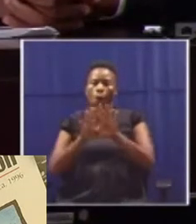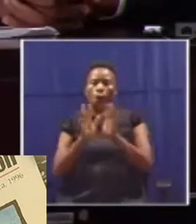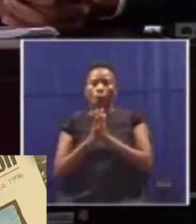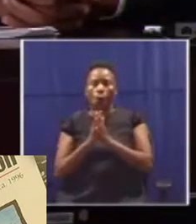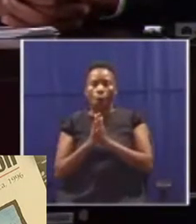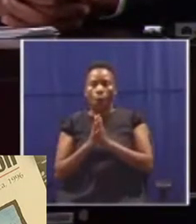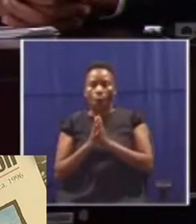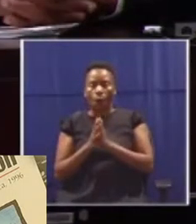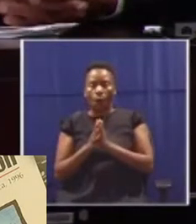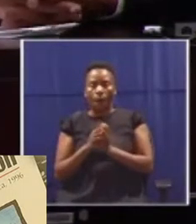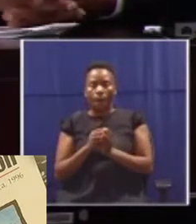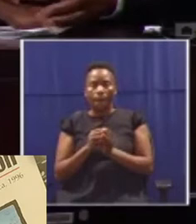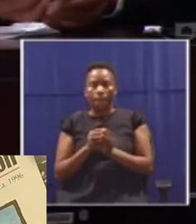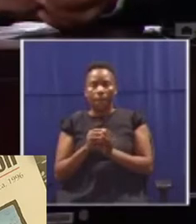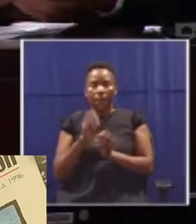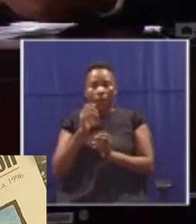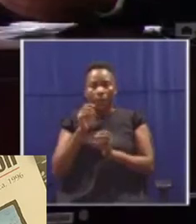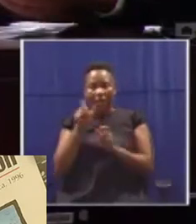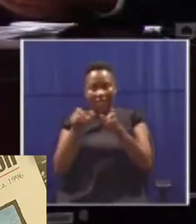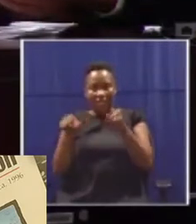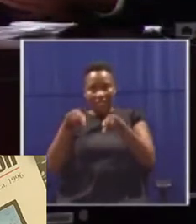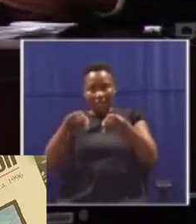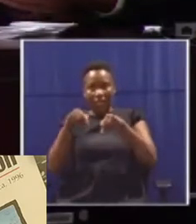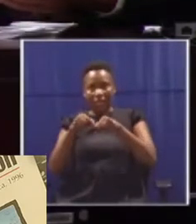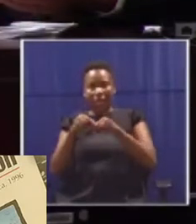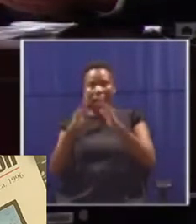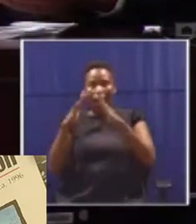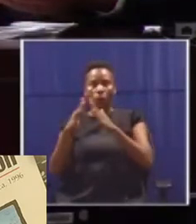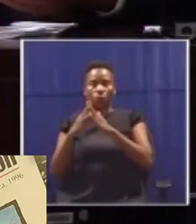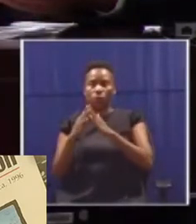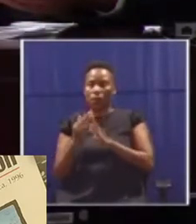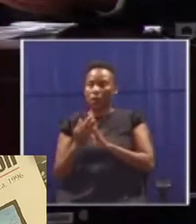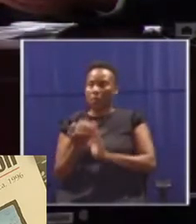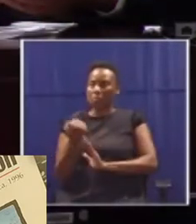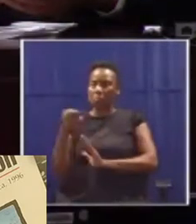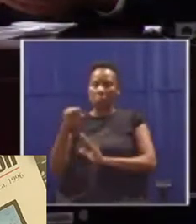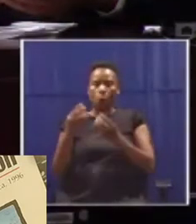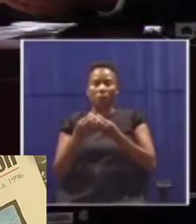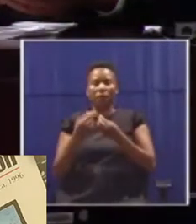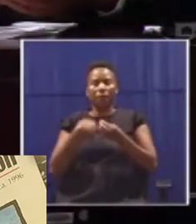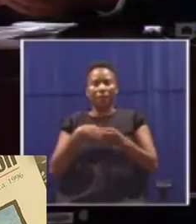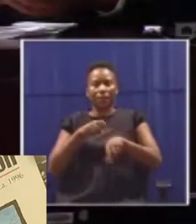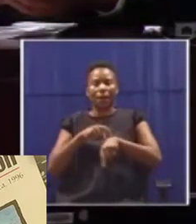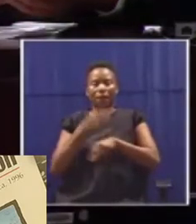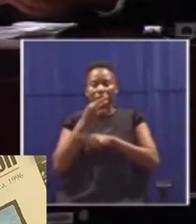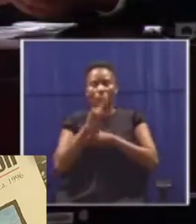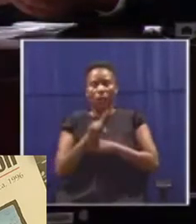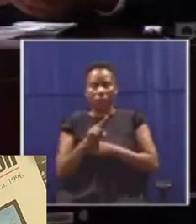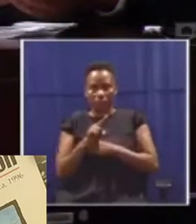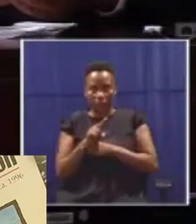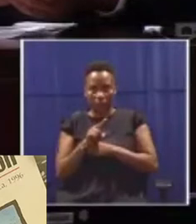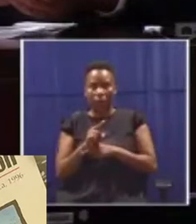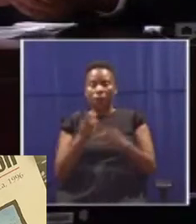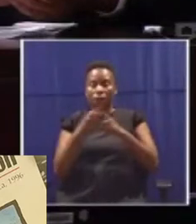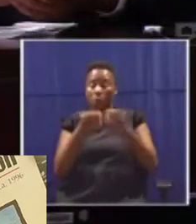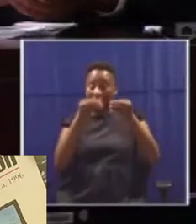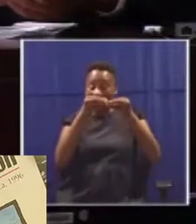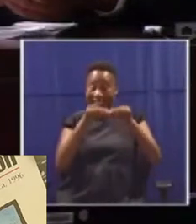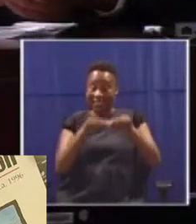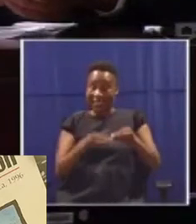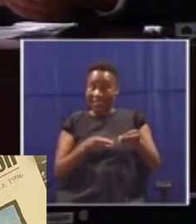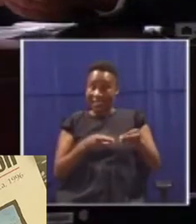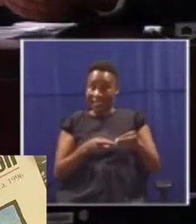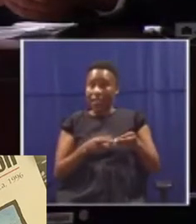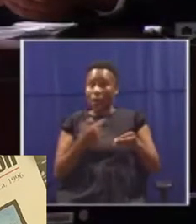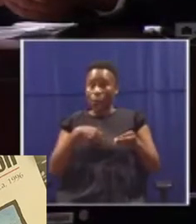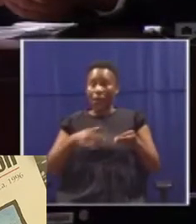would not be a person in this house that would disagree with me when I say that, according to the stats, we